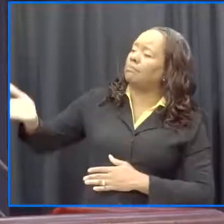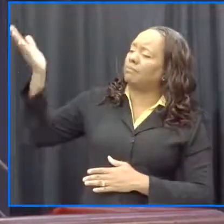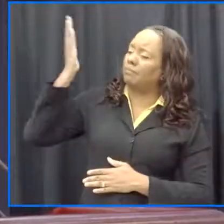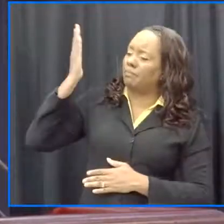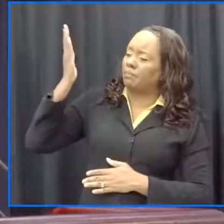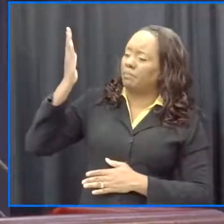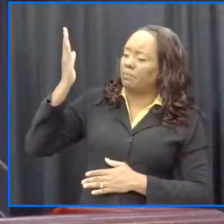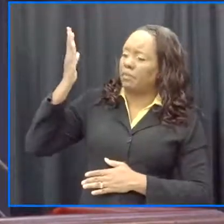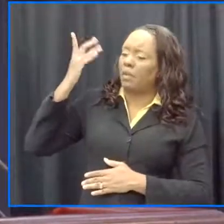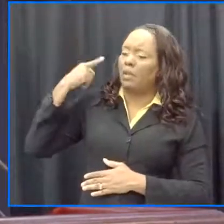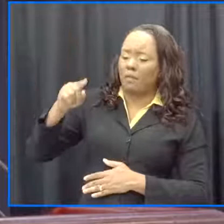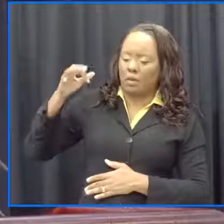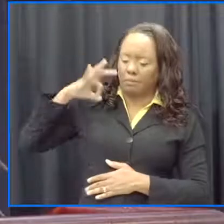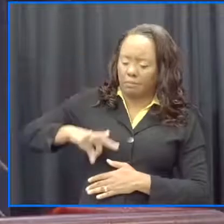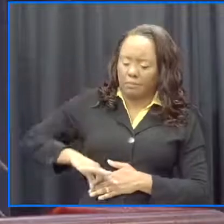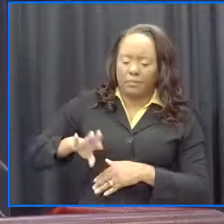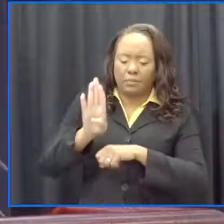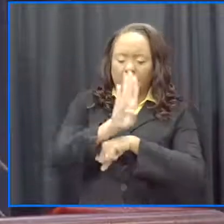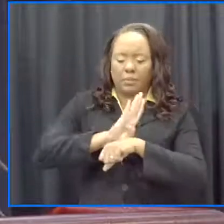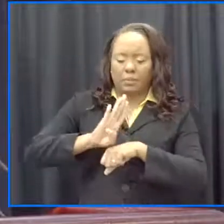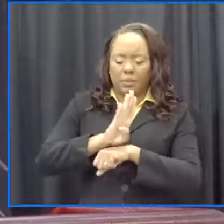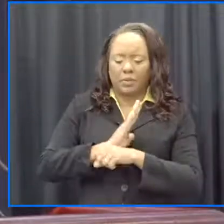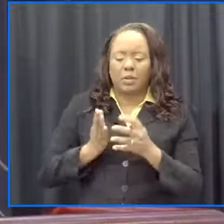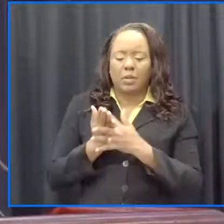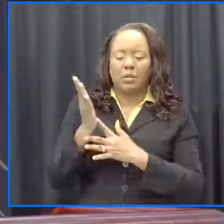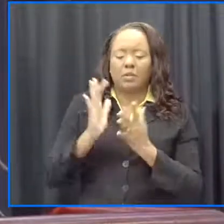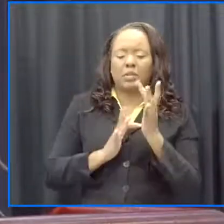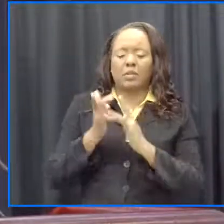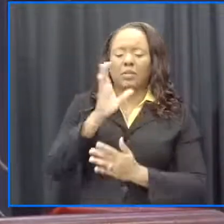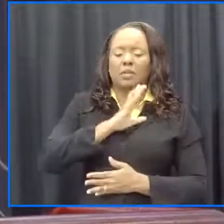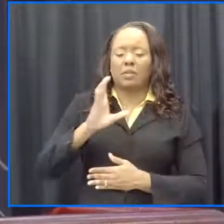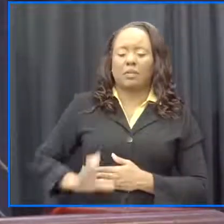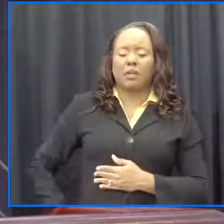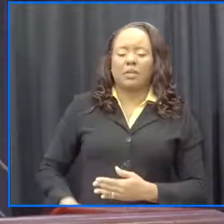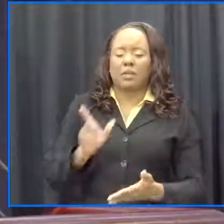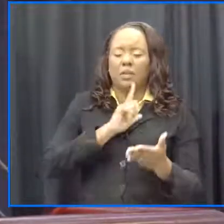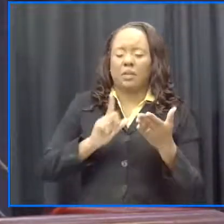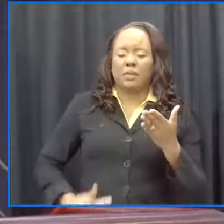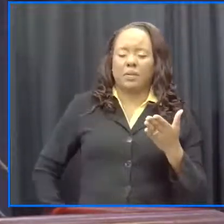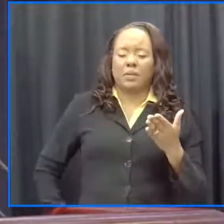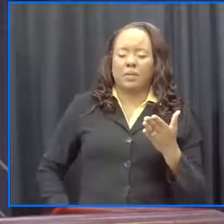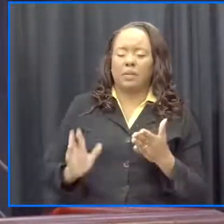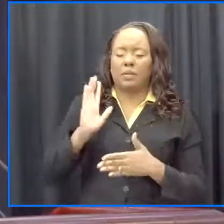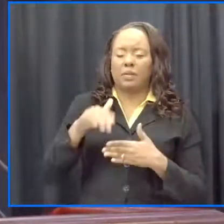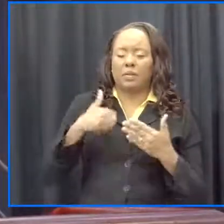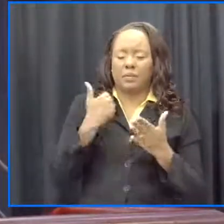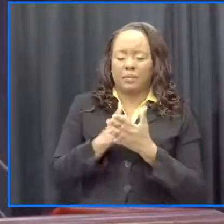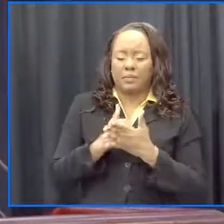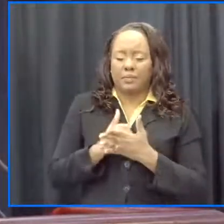to advance this our country through Jesus Christ, our Lord.